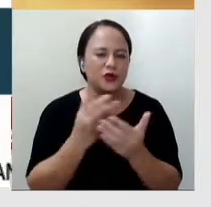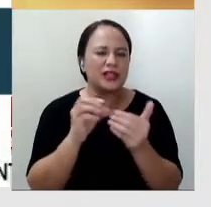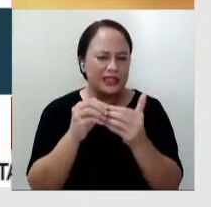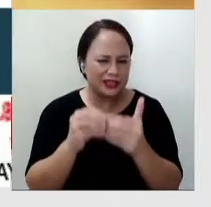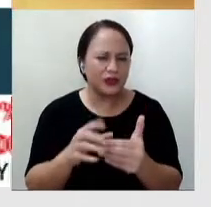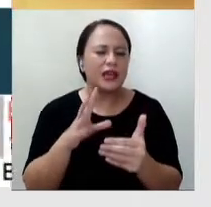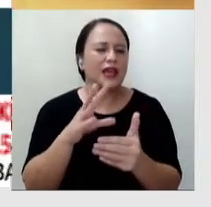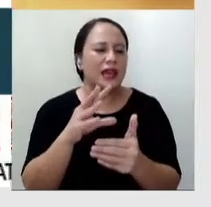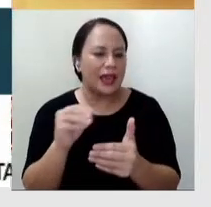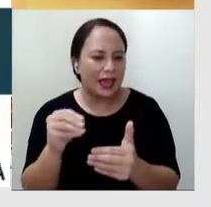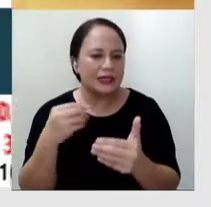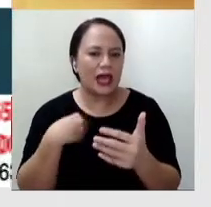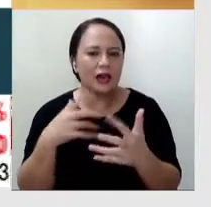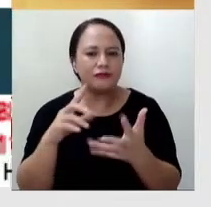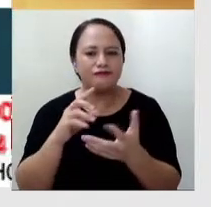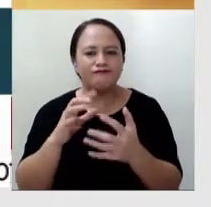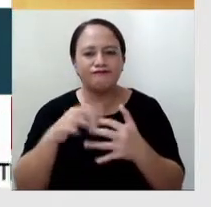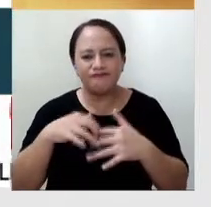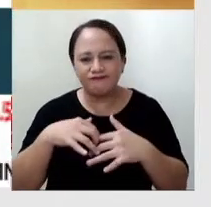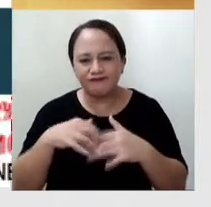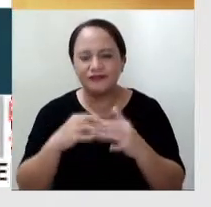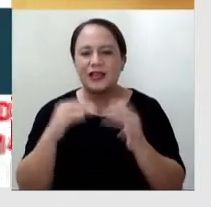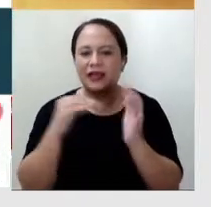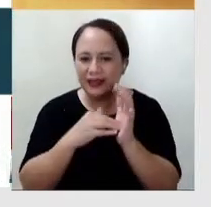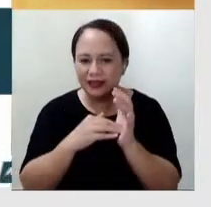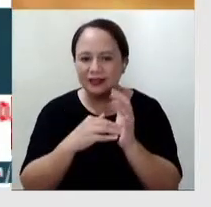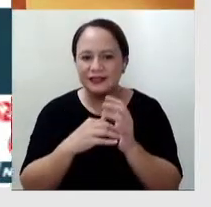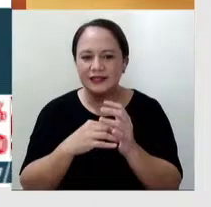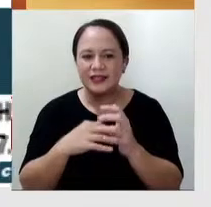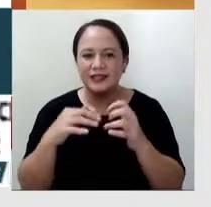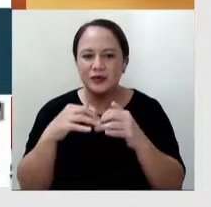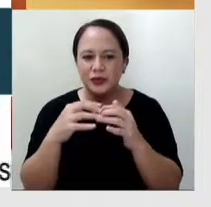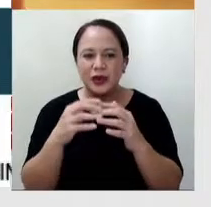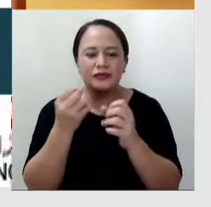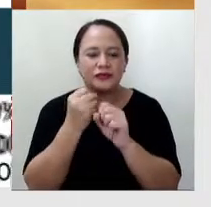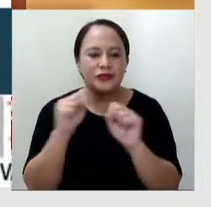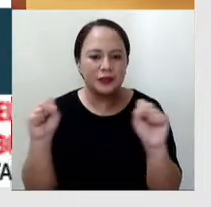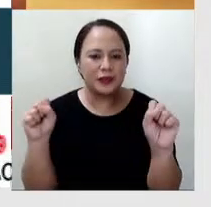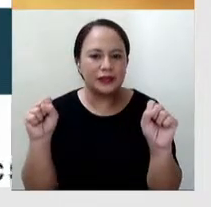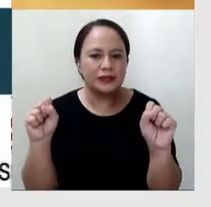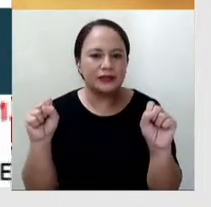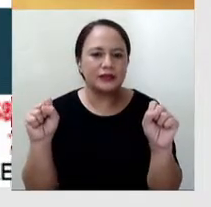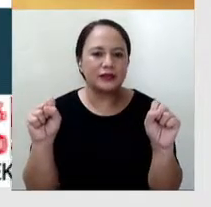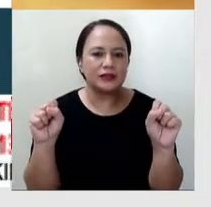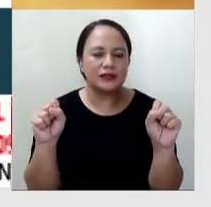of rebuilding of sort of democratic institutions and